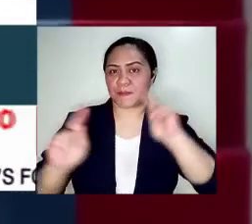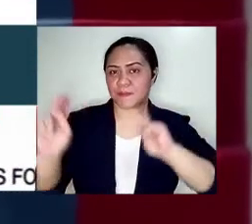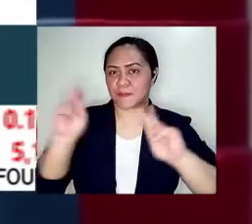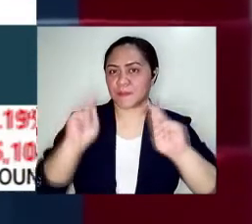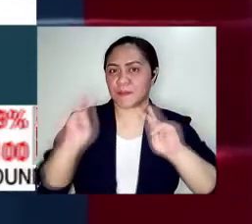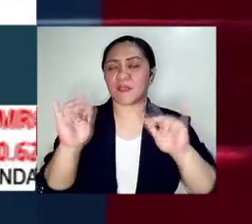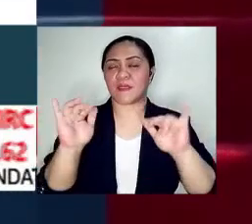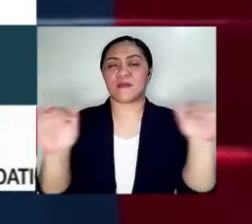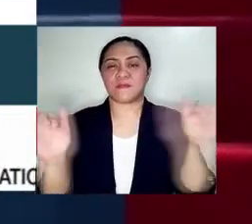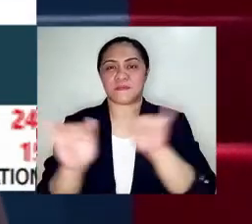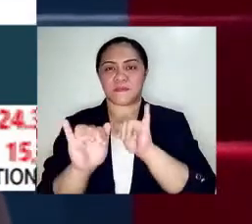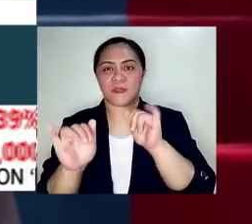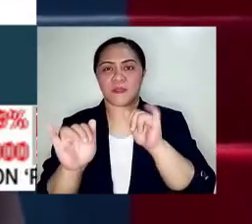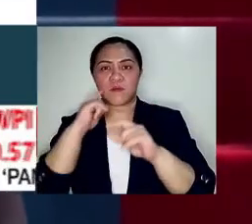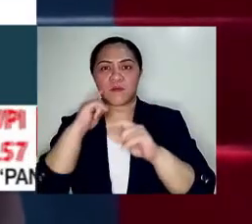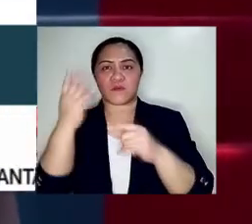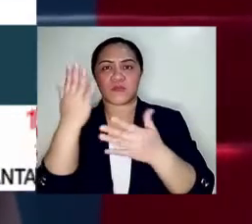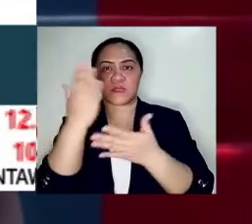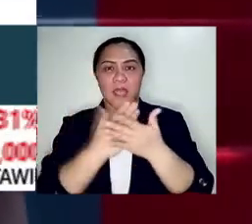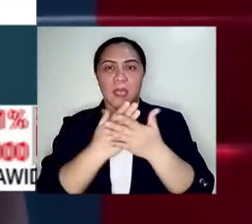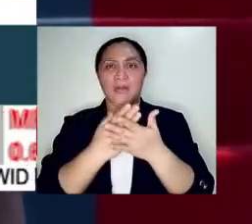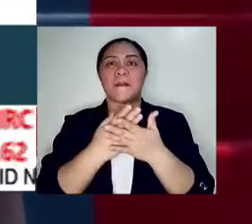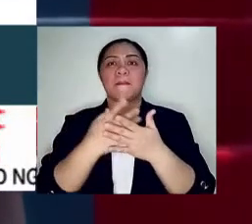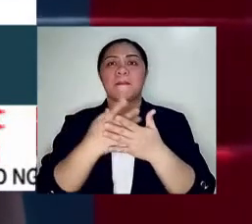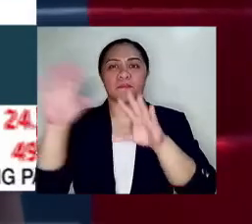migrant families,